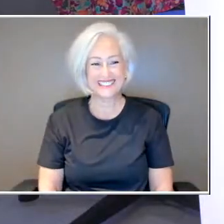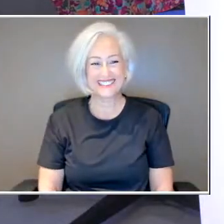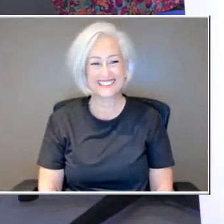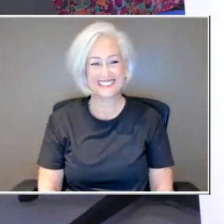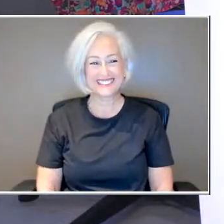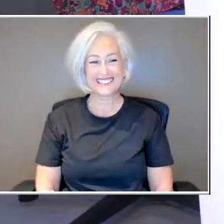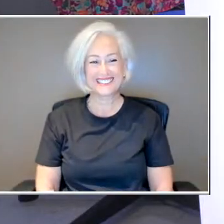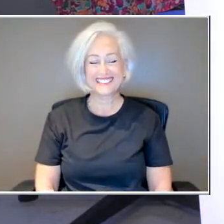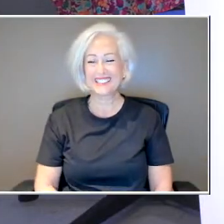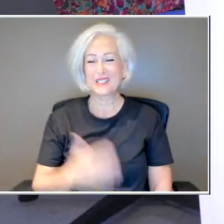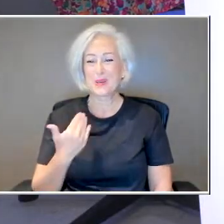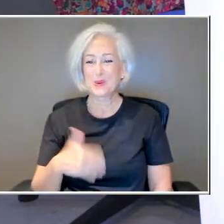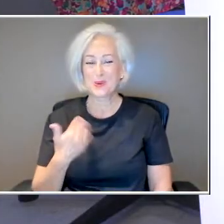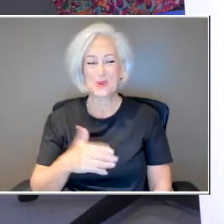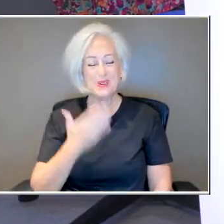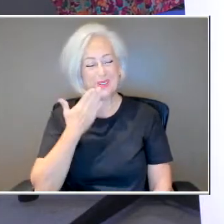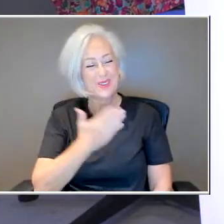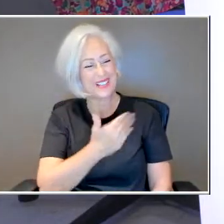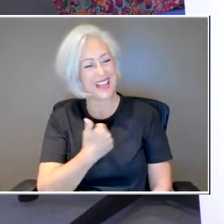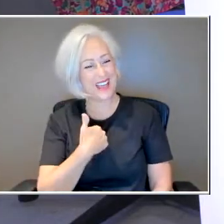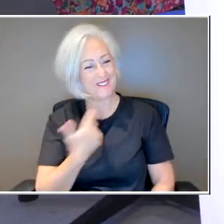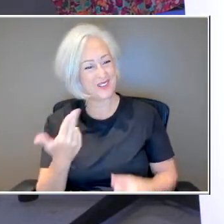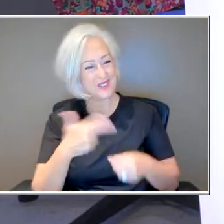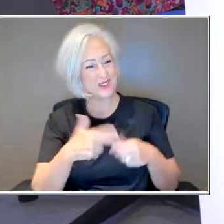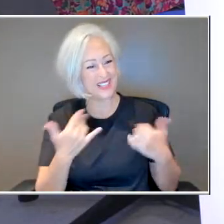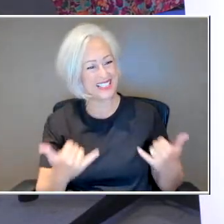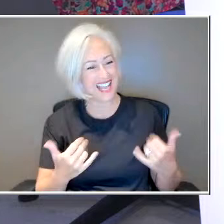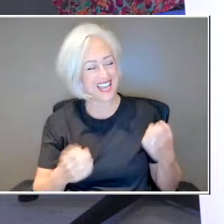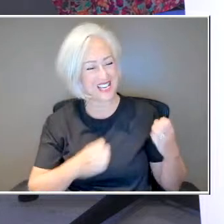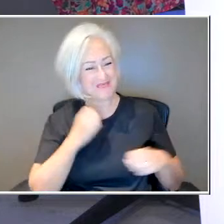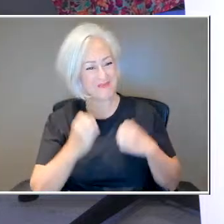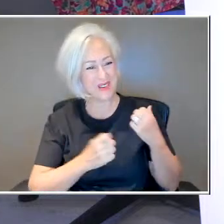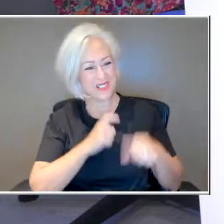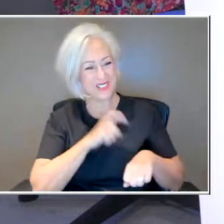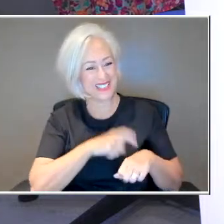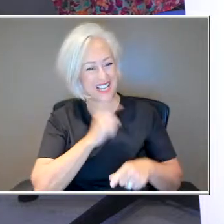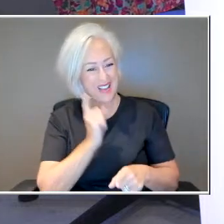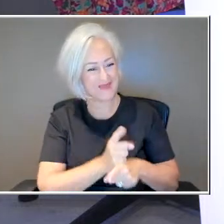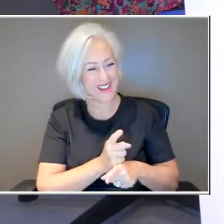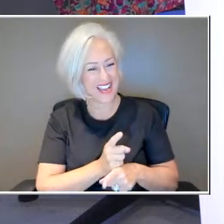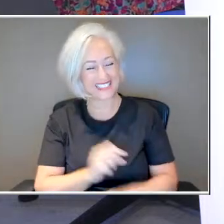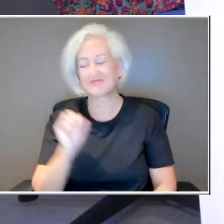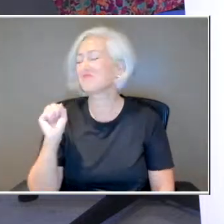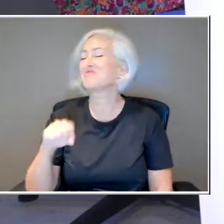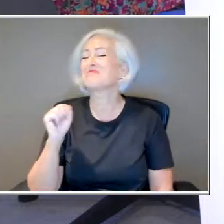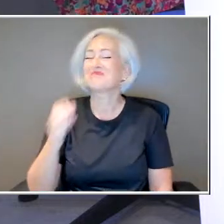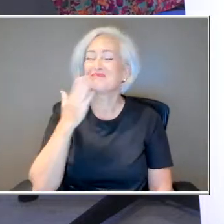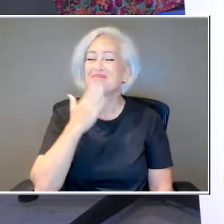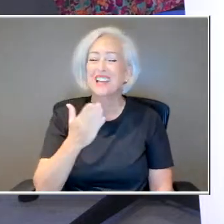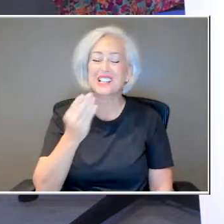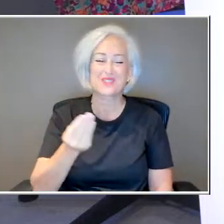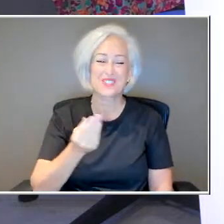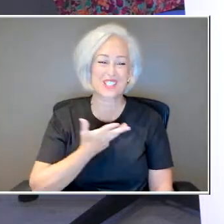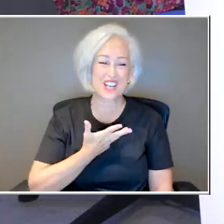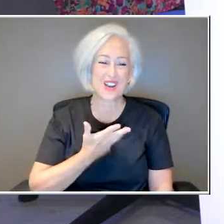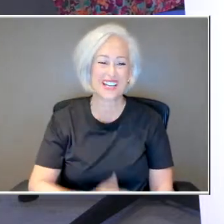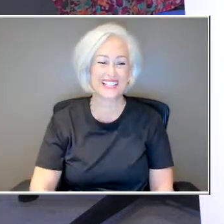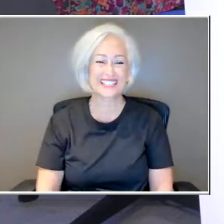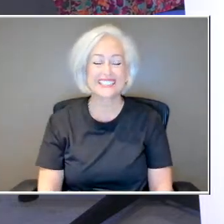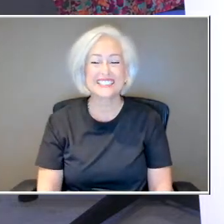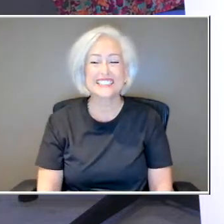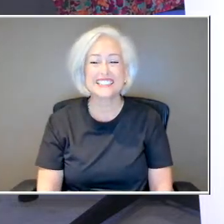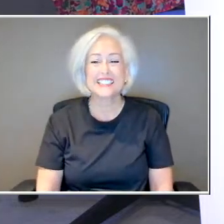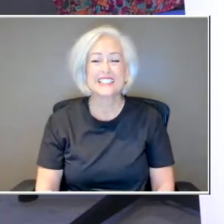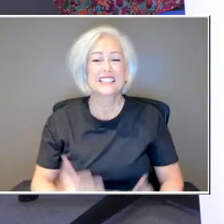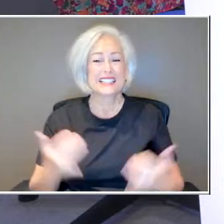Tracey, so good to have you today. Thank you. I know it's an emotional time. It so is. Just Thank you. Thank you for just sharing. And, Thank you. I want to talk just about how